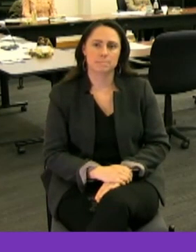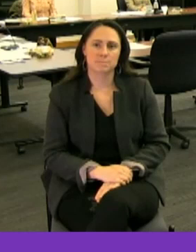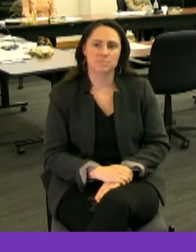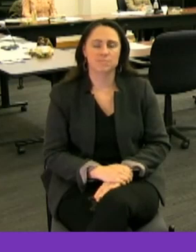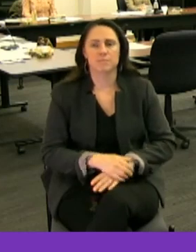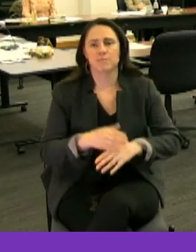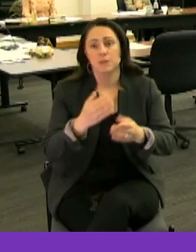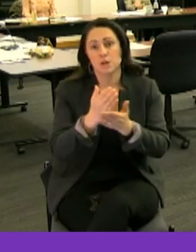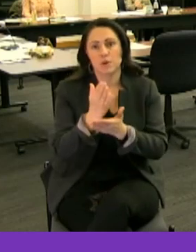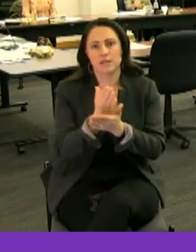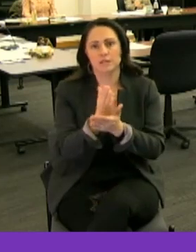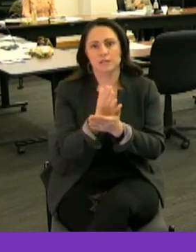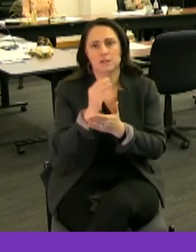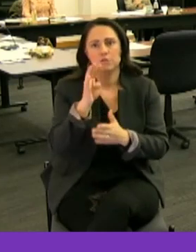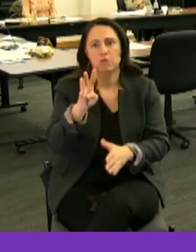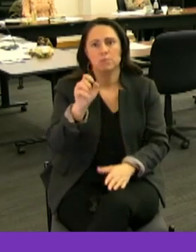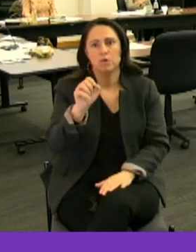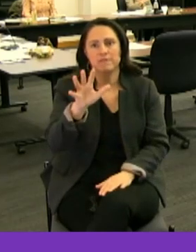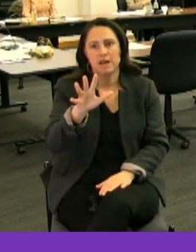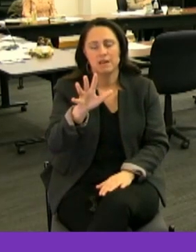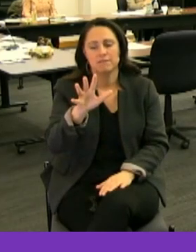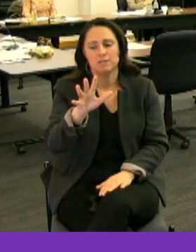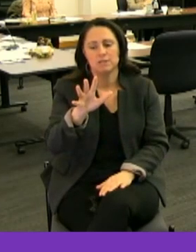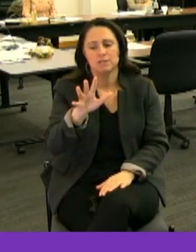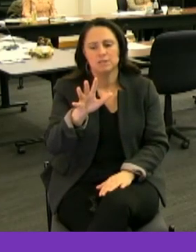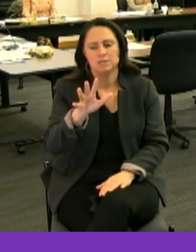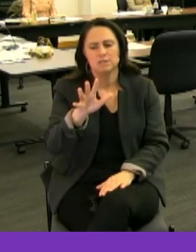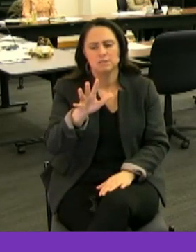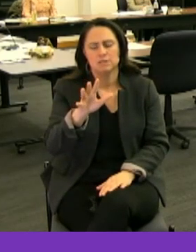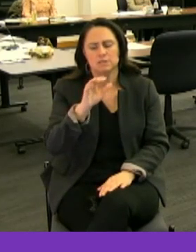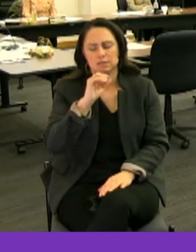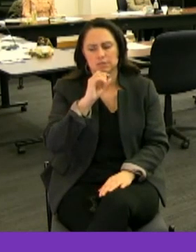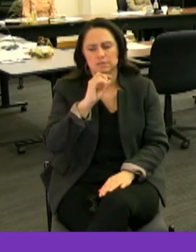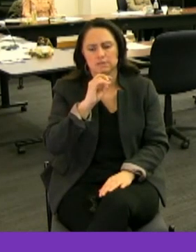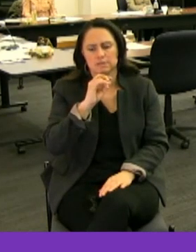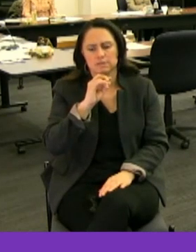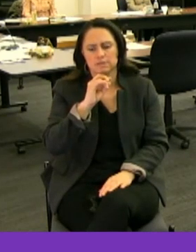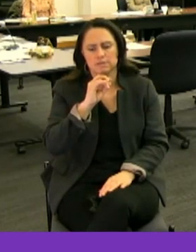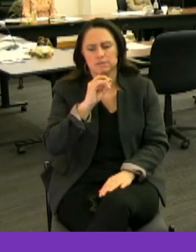All right. 4.5. But we need a vote.